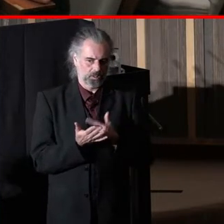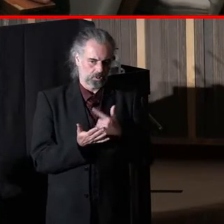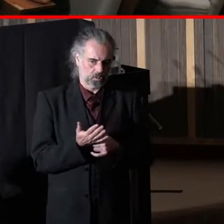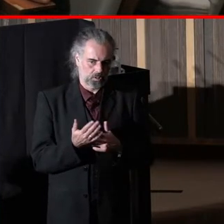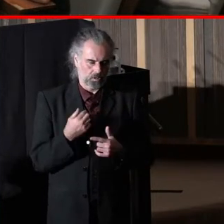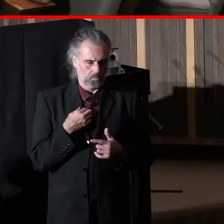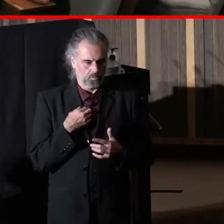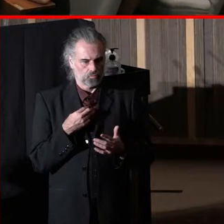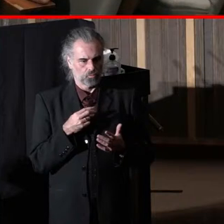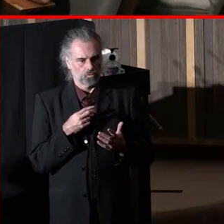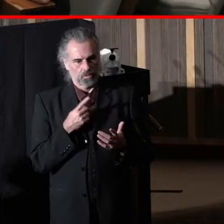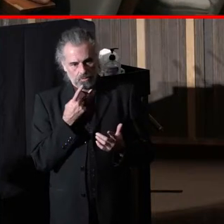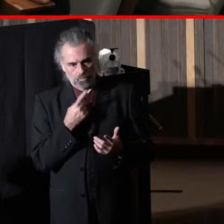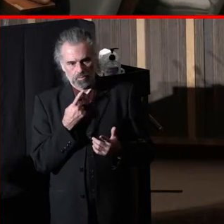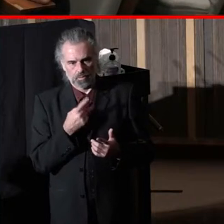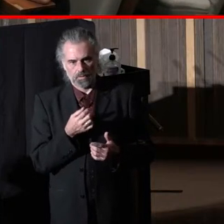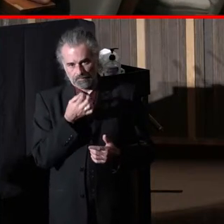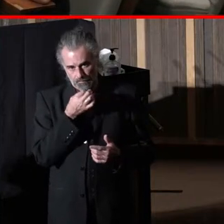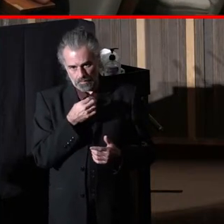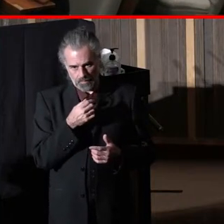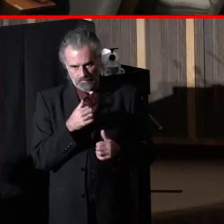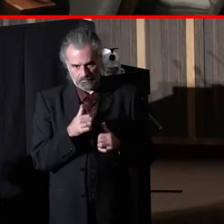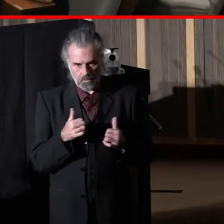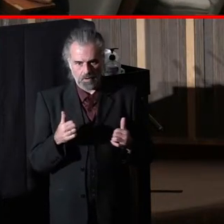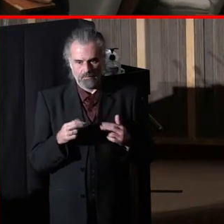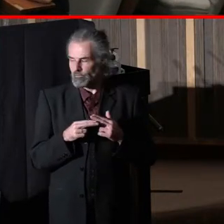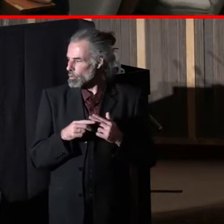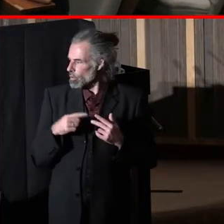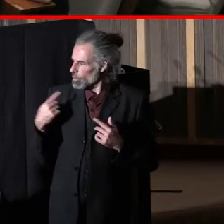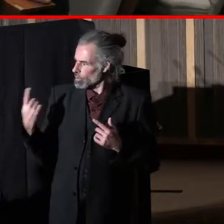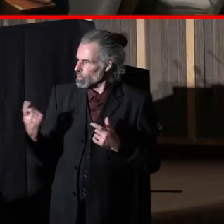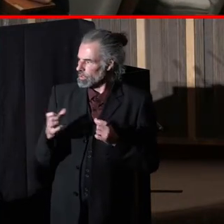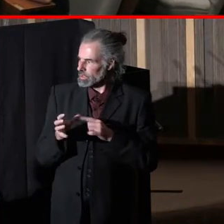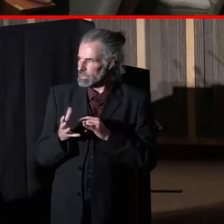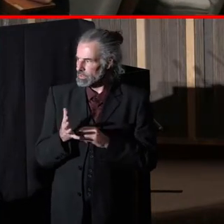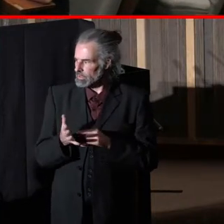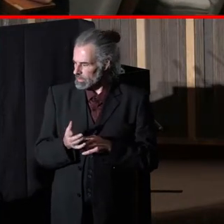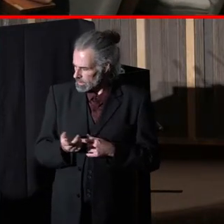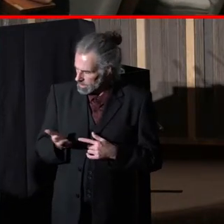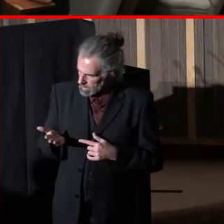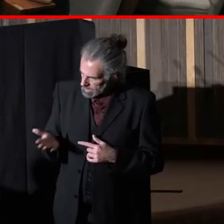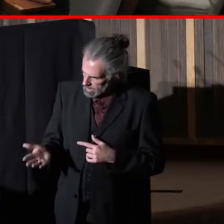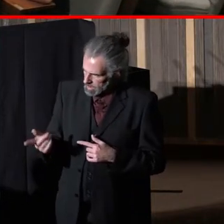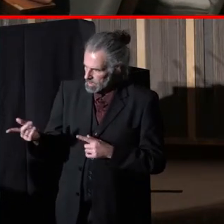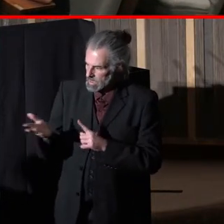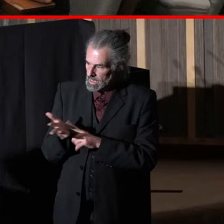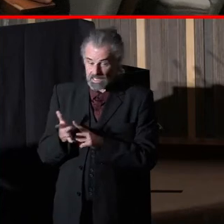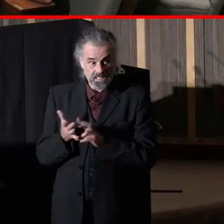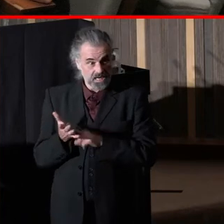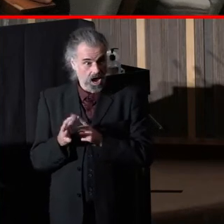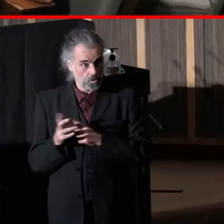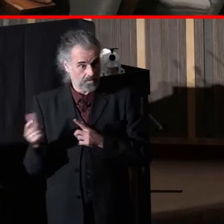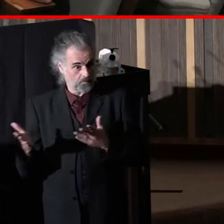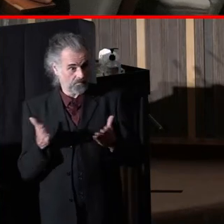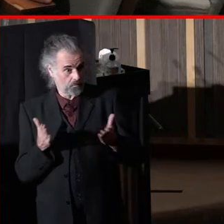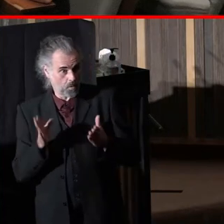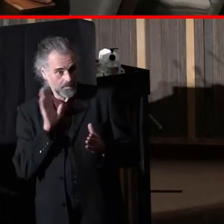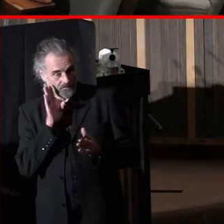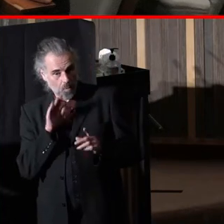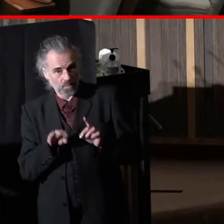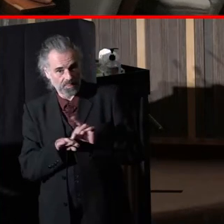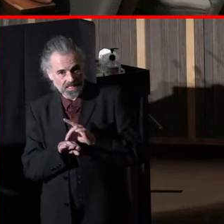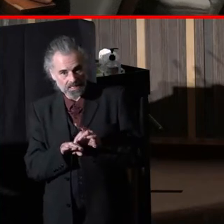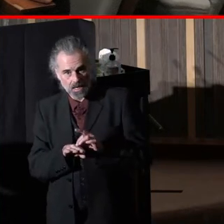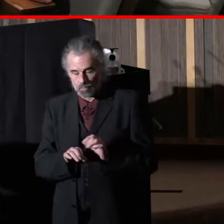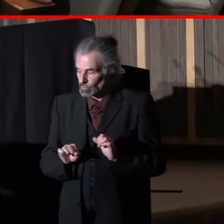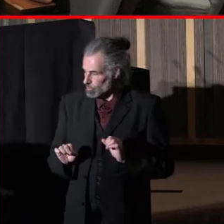read that out as well. A couple of final ones to the rest of our cast. So, Linda, have you acted in anything like this before? Because really,